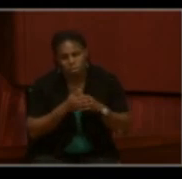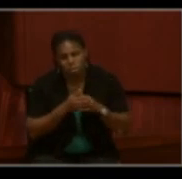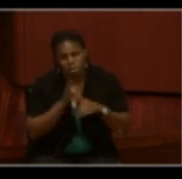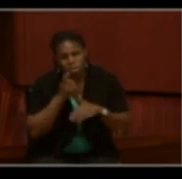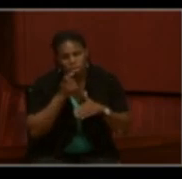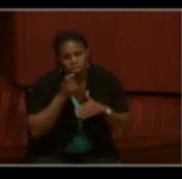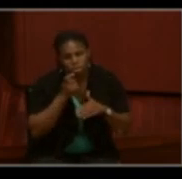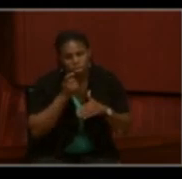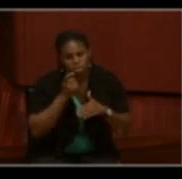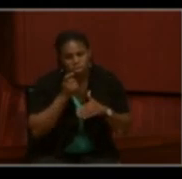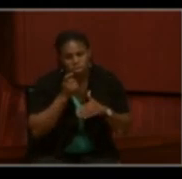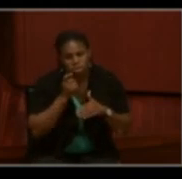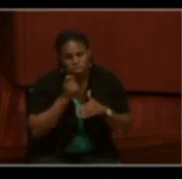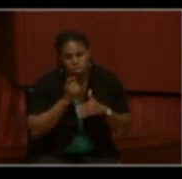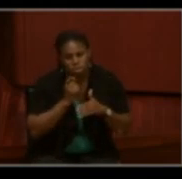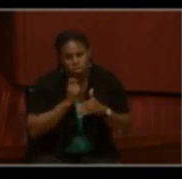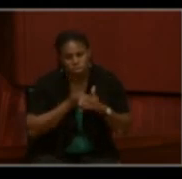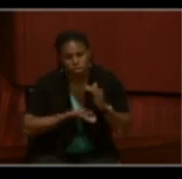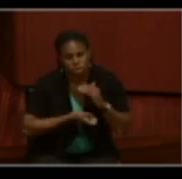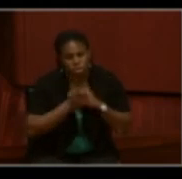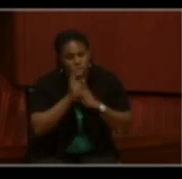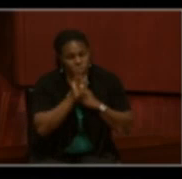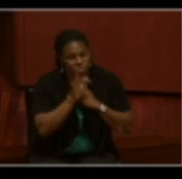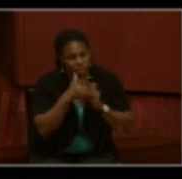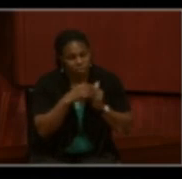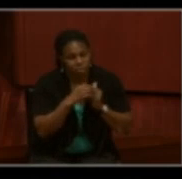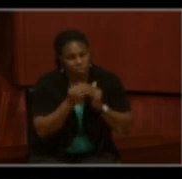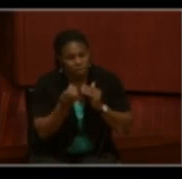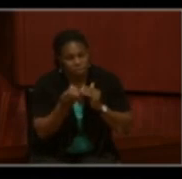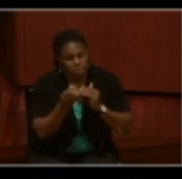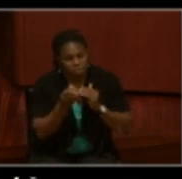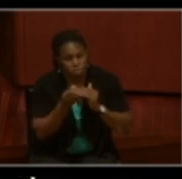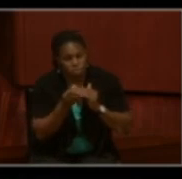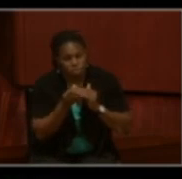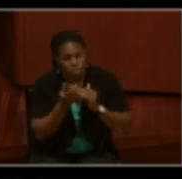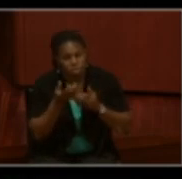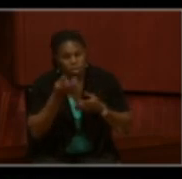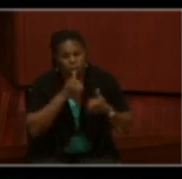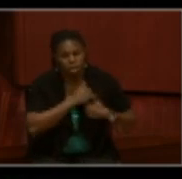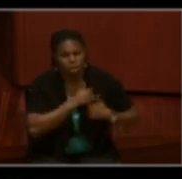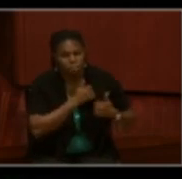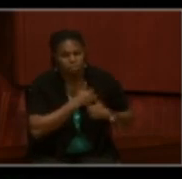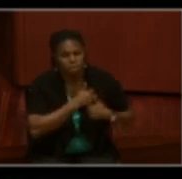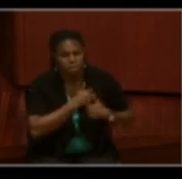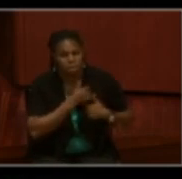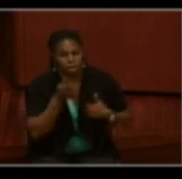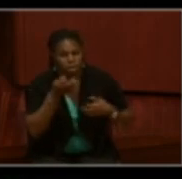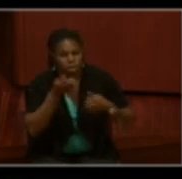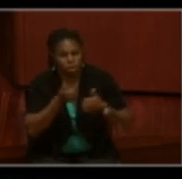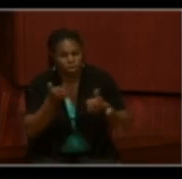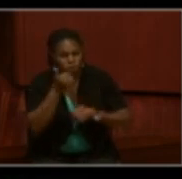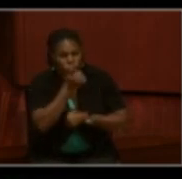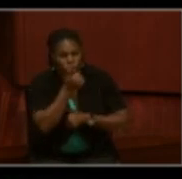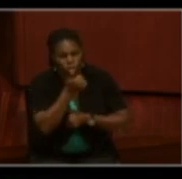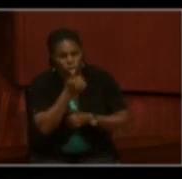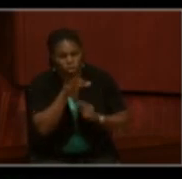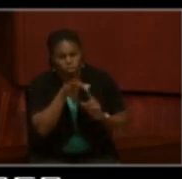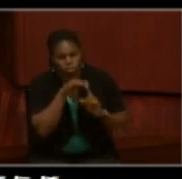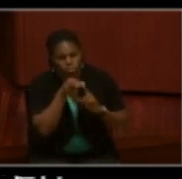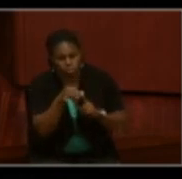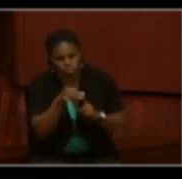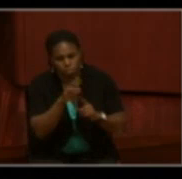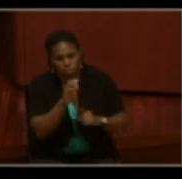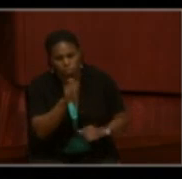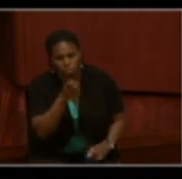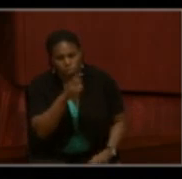$20. And Army General and Special Courts Martial records, they're at a tiered fee of